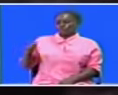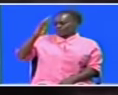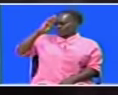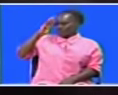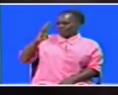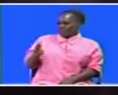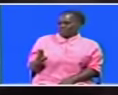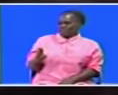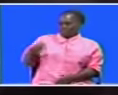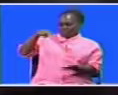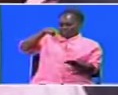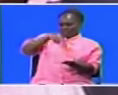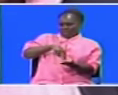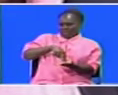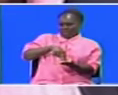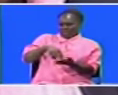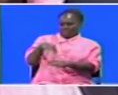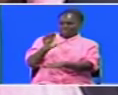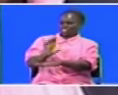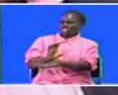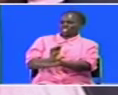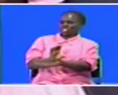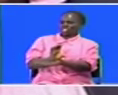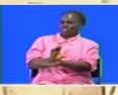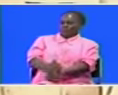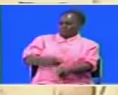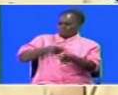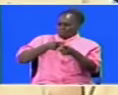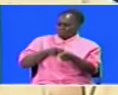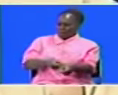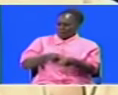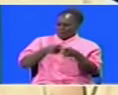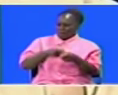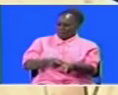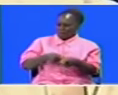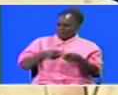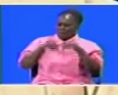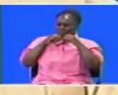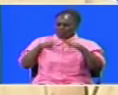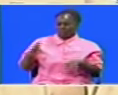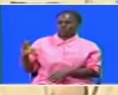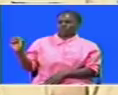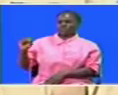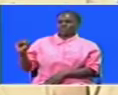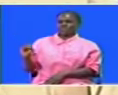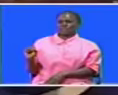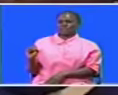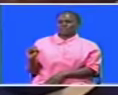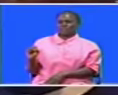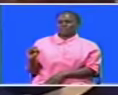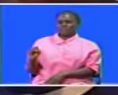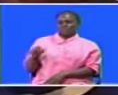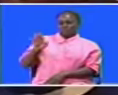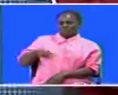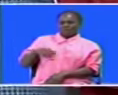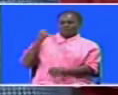Sunday, standing right in the middle of the church, he tore into former devolution CS Anne Waiguru. Mama anafanya hapa